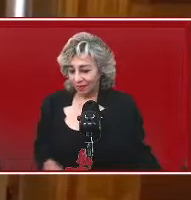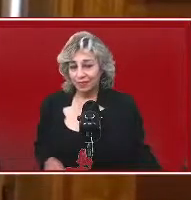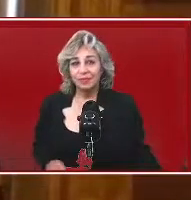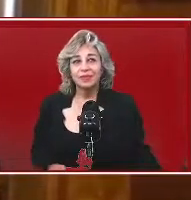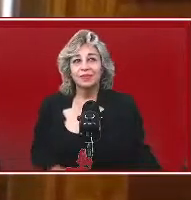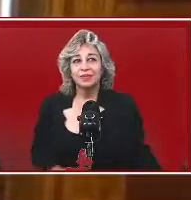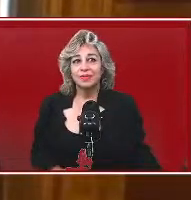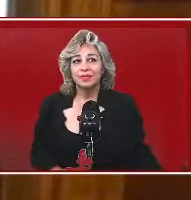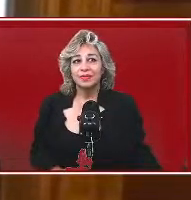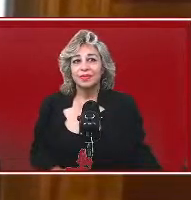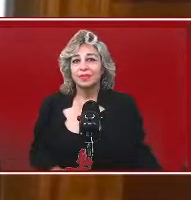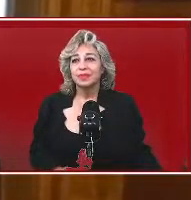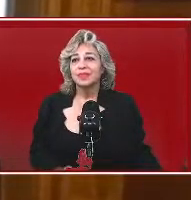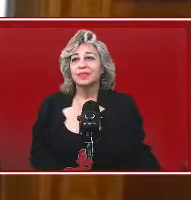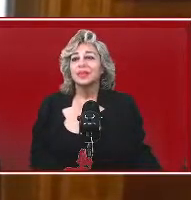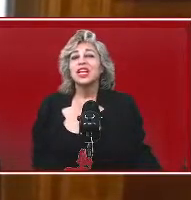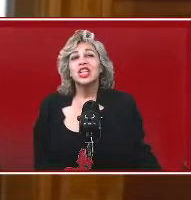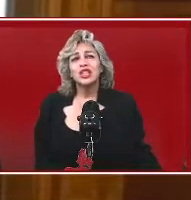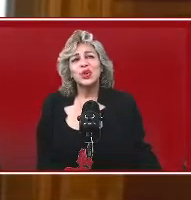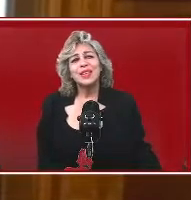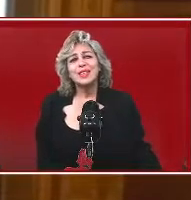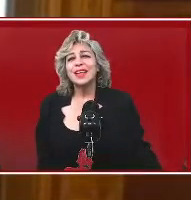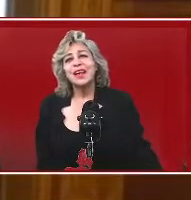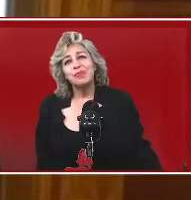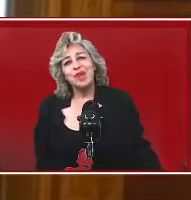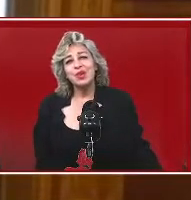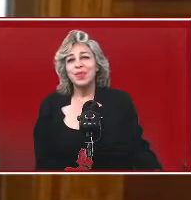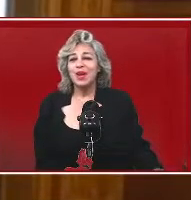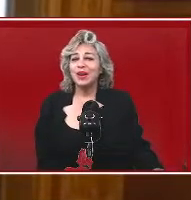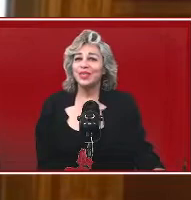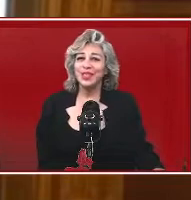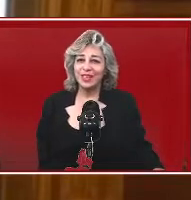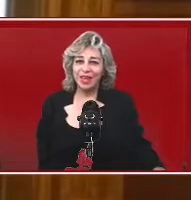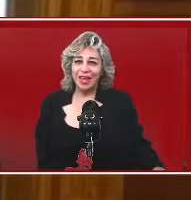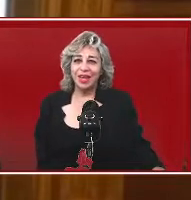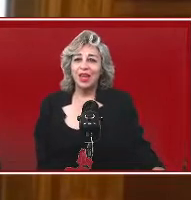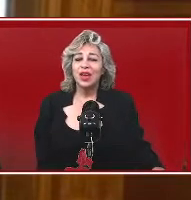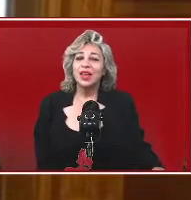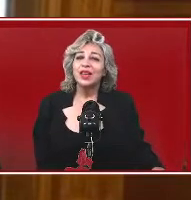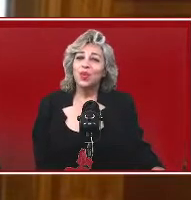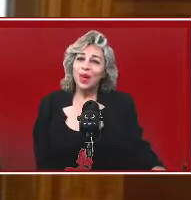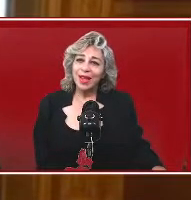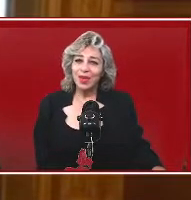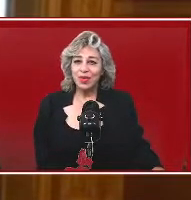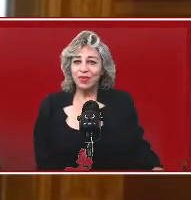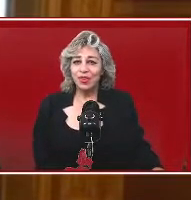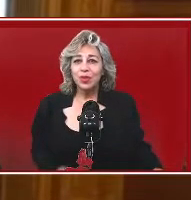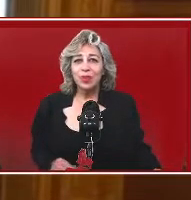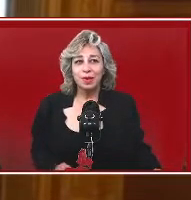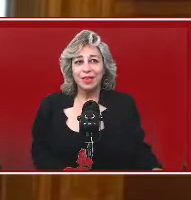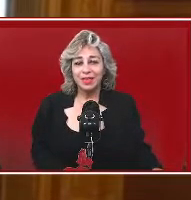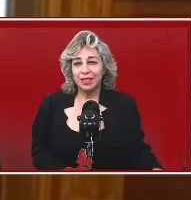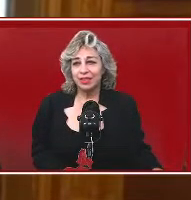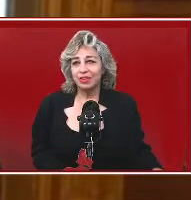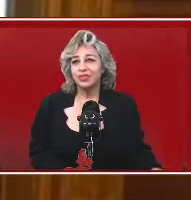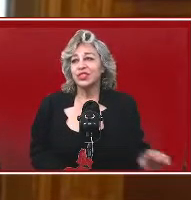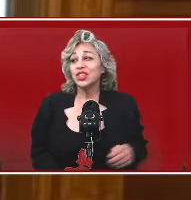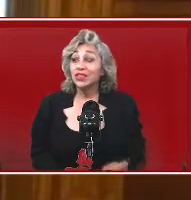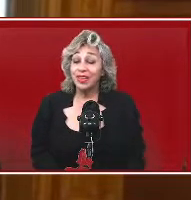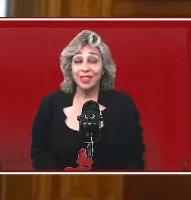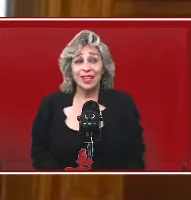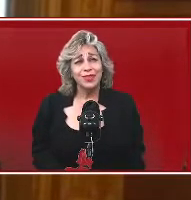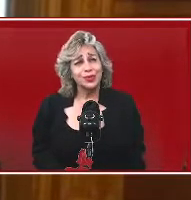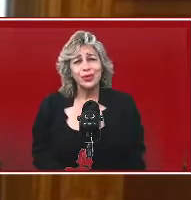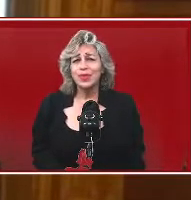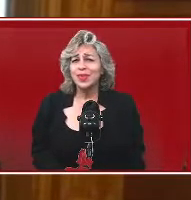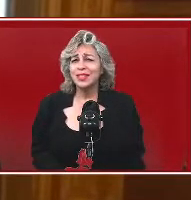que todos los... So he says, I am here in my office today working with a few public